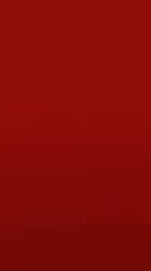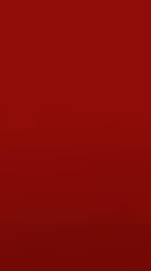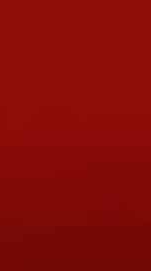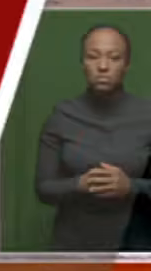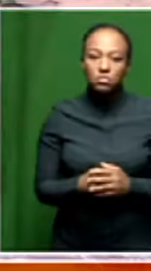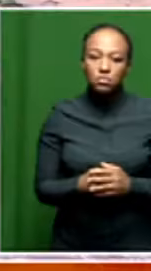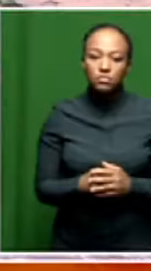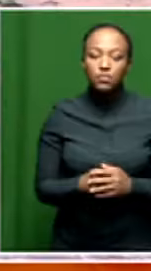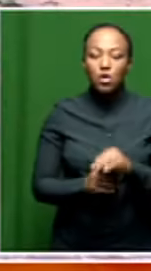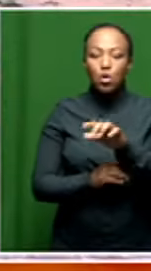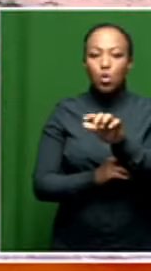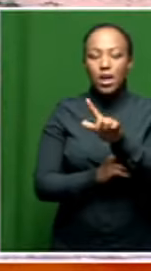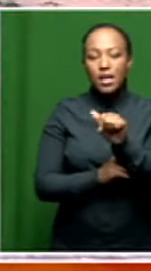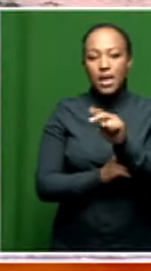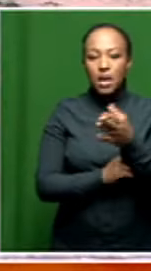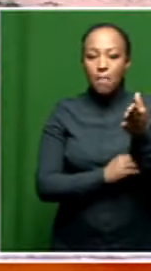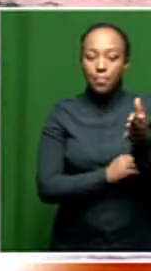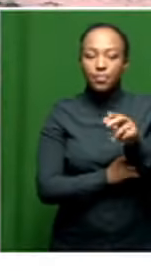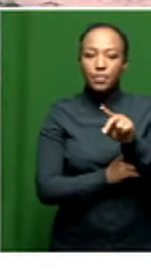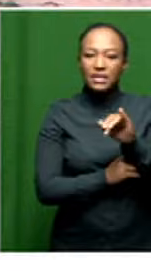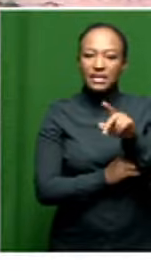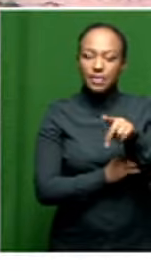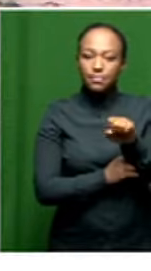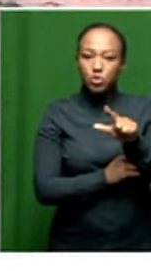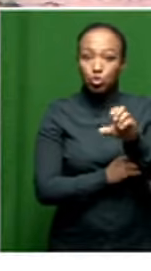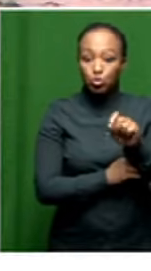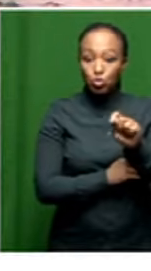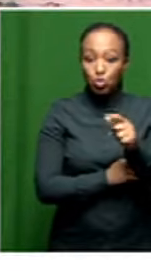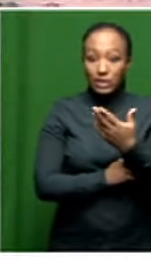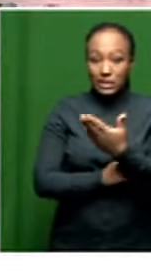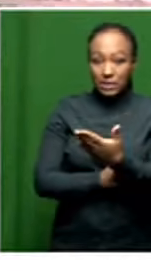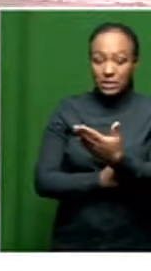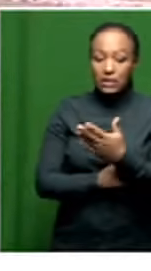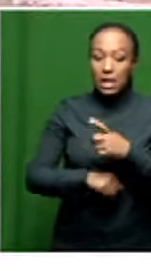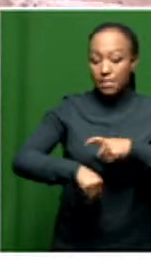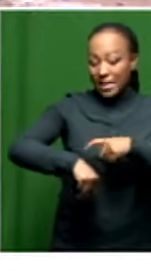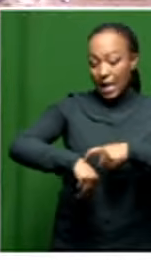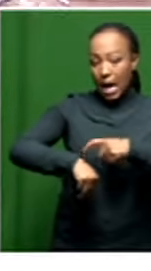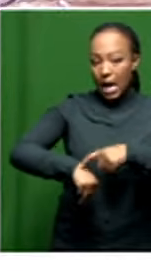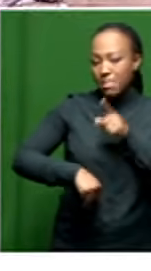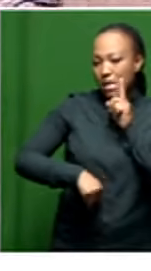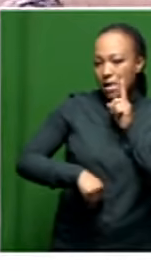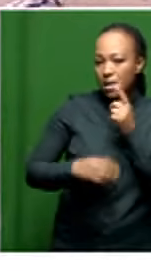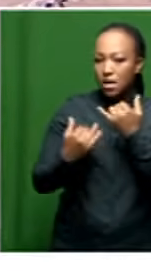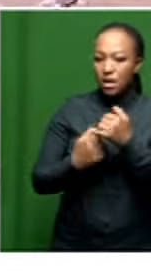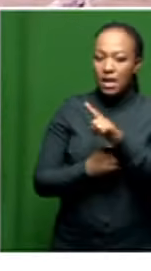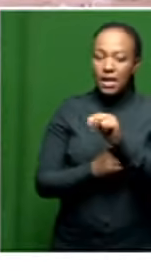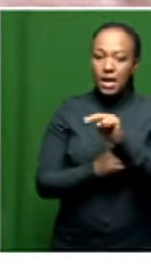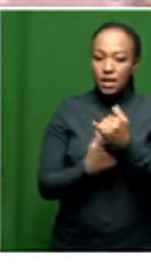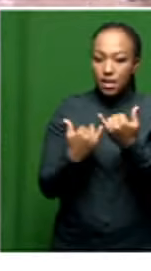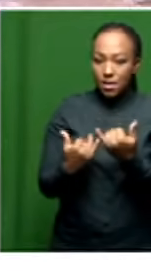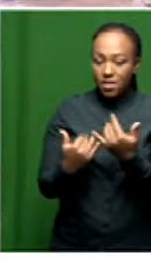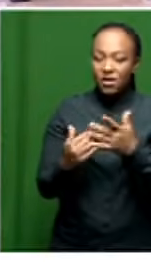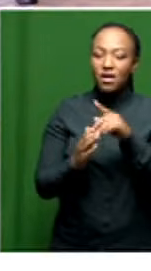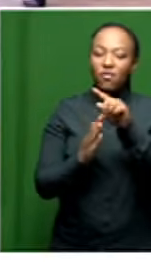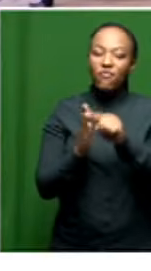morning. So let's cross over to her now, because so important. Just looking at my timeline this morning, Leanne, with regard